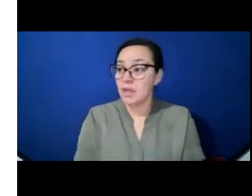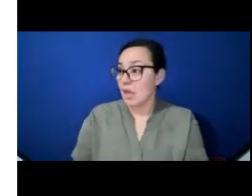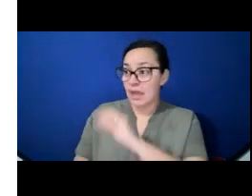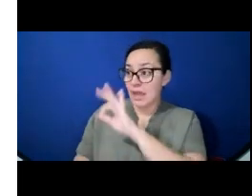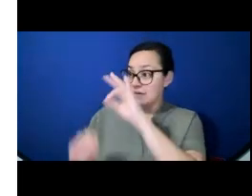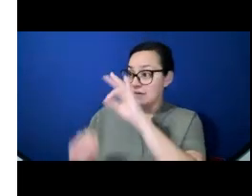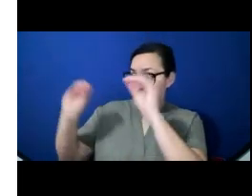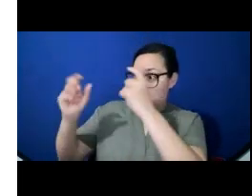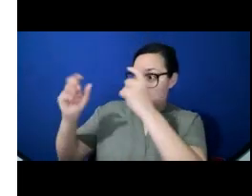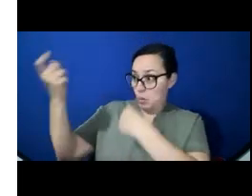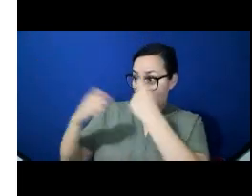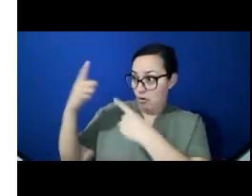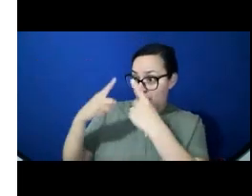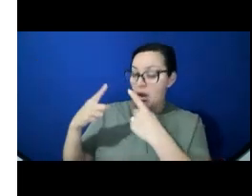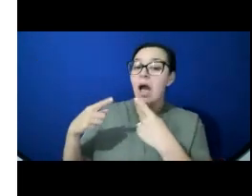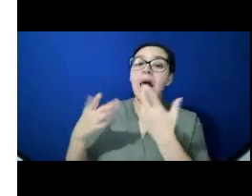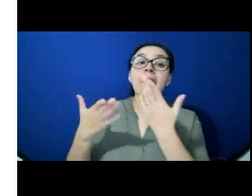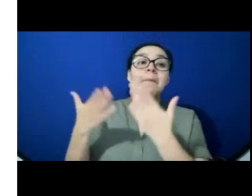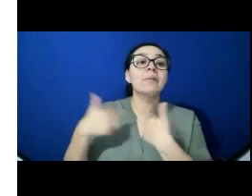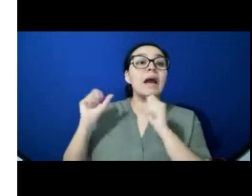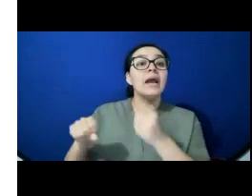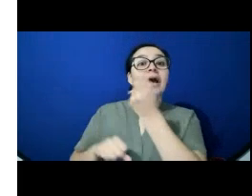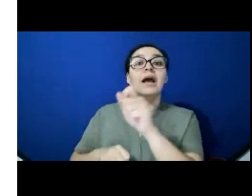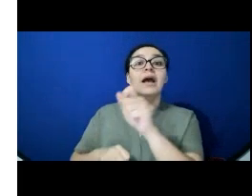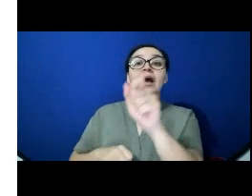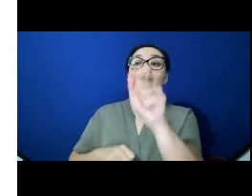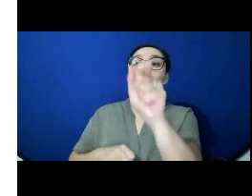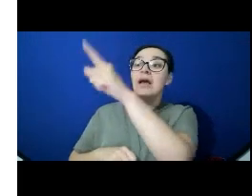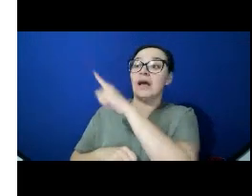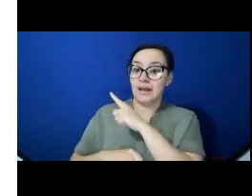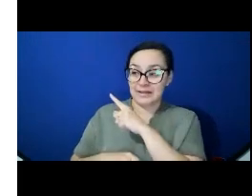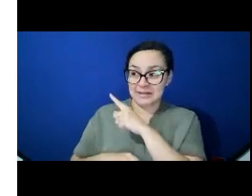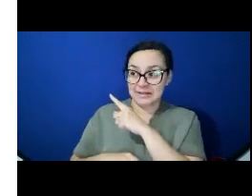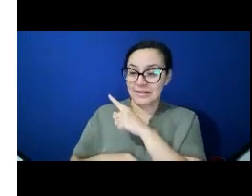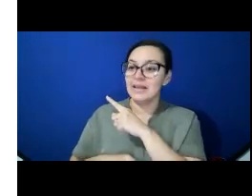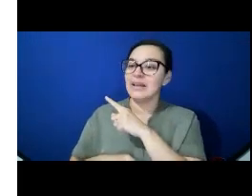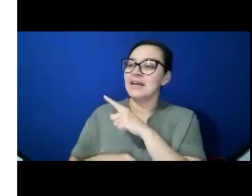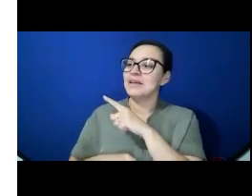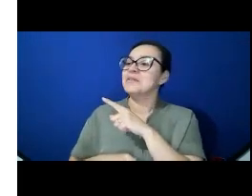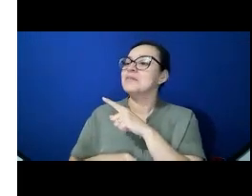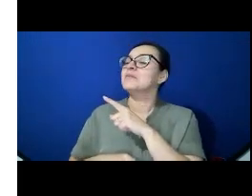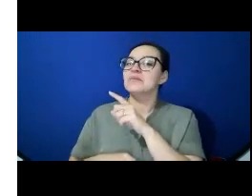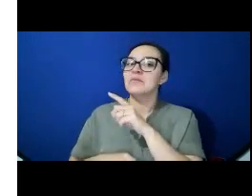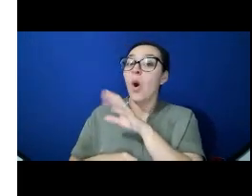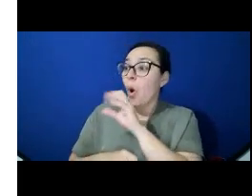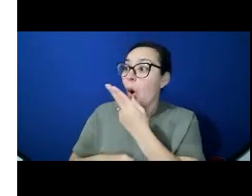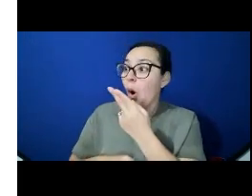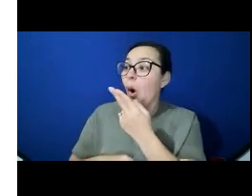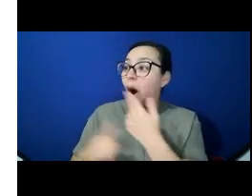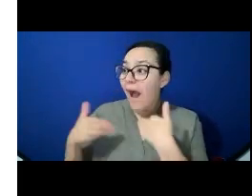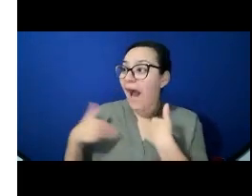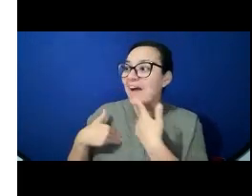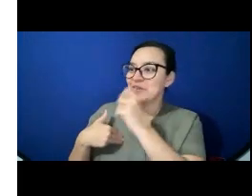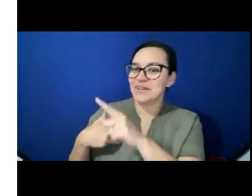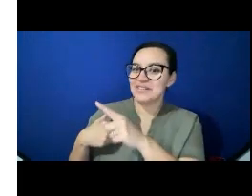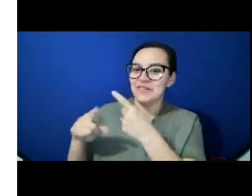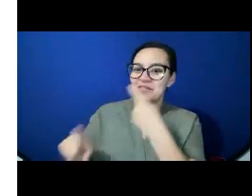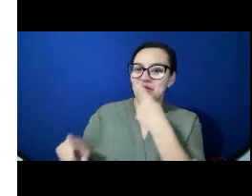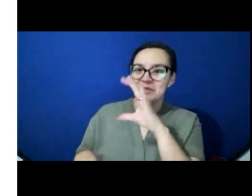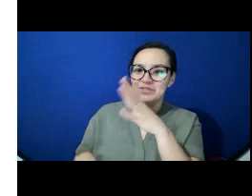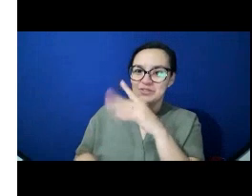If there are no questions, maybe I can ask the audience something. After you've seen. I think we have a question from Laverne.